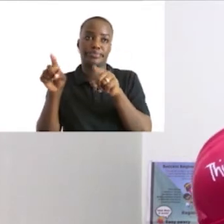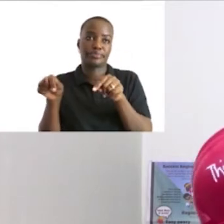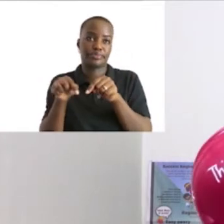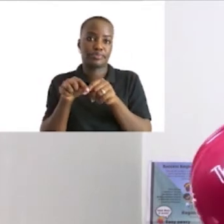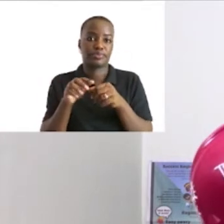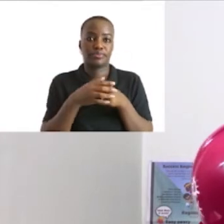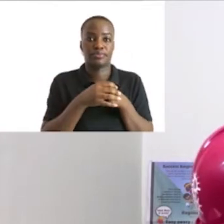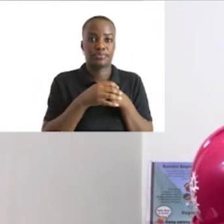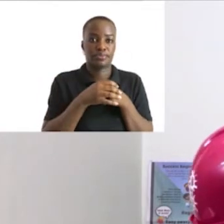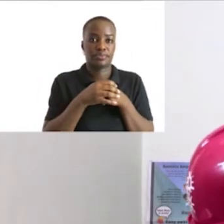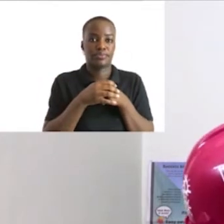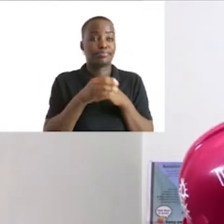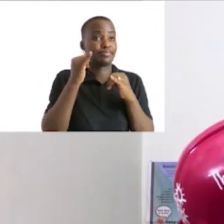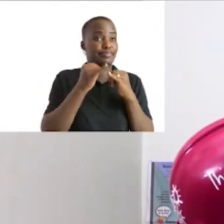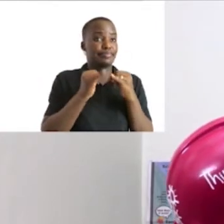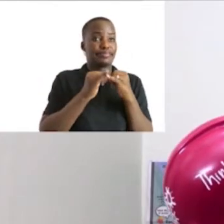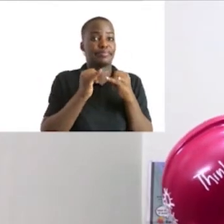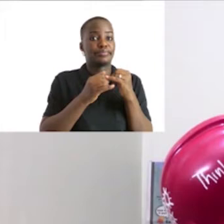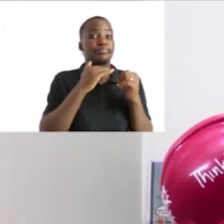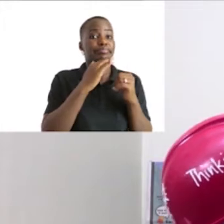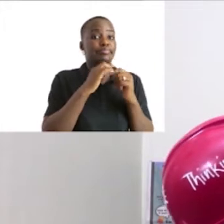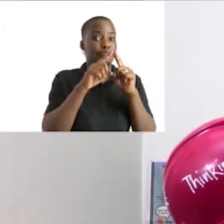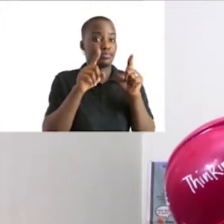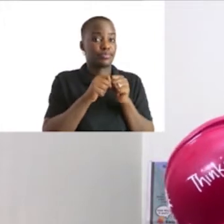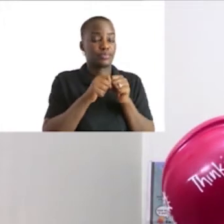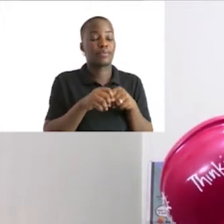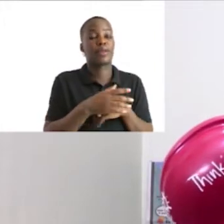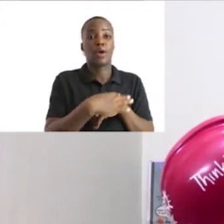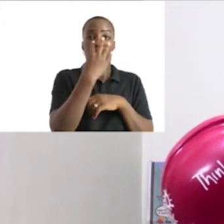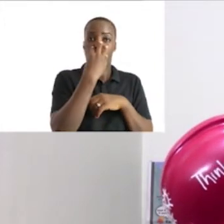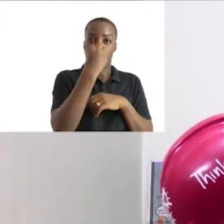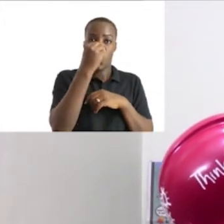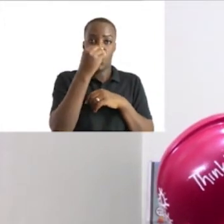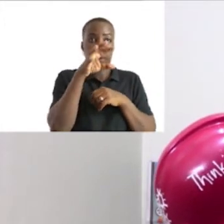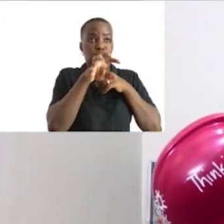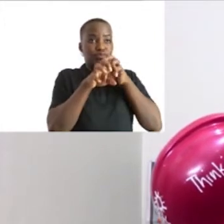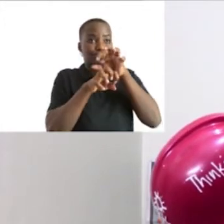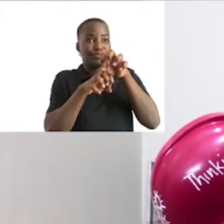good. And the last one says, the wolf climbed